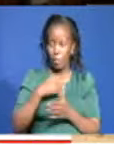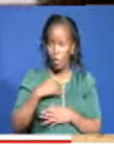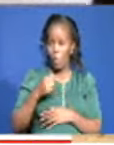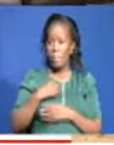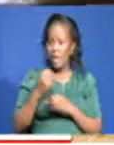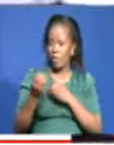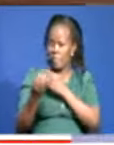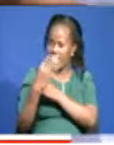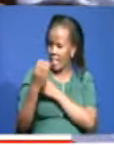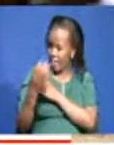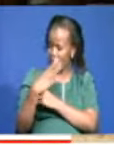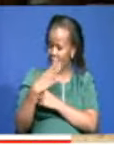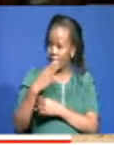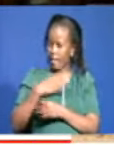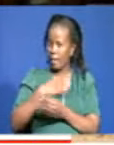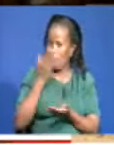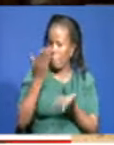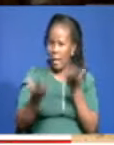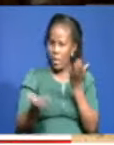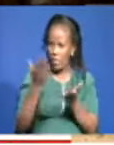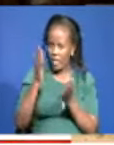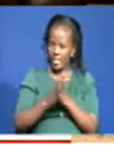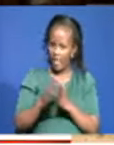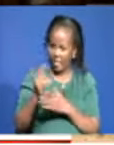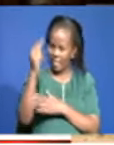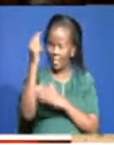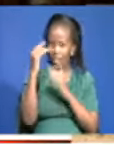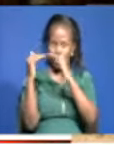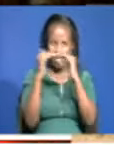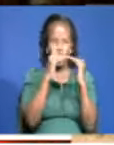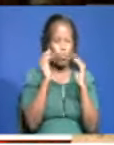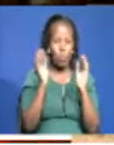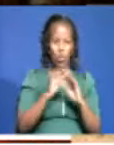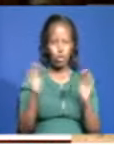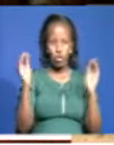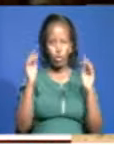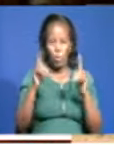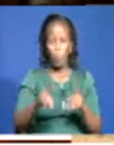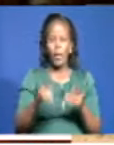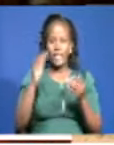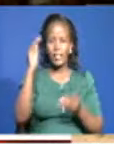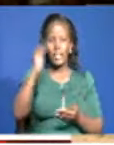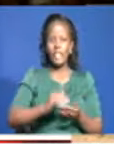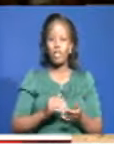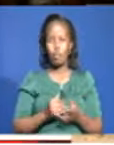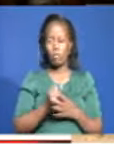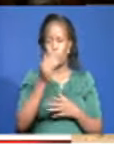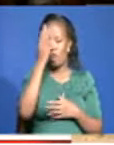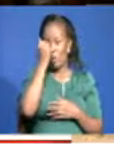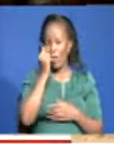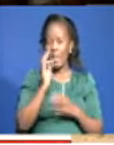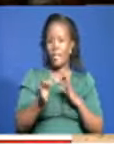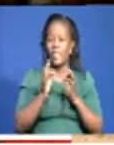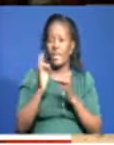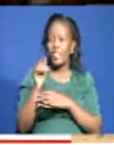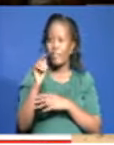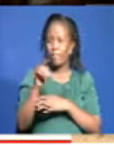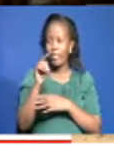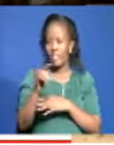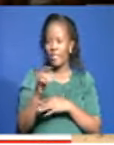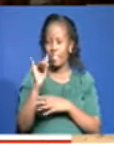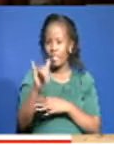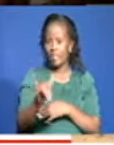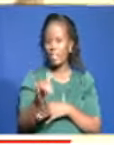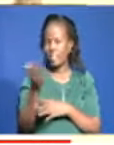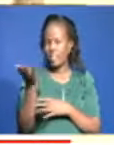yangu haipelekani, niko obese. Ninafaa ni reduce. Juu nikikaa na hii weight nitaweza patwa na